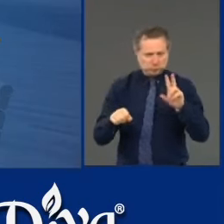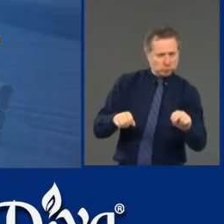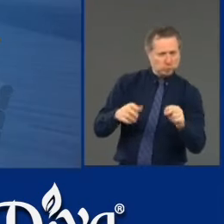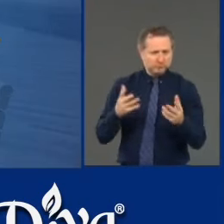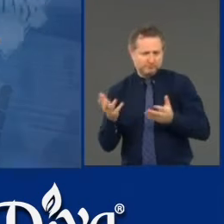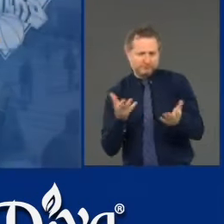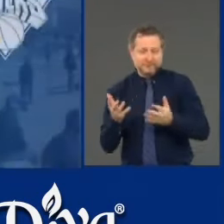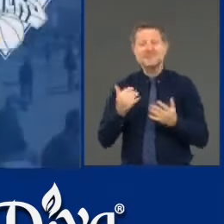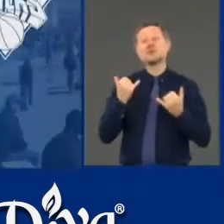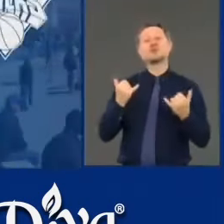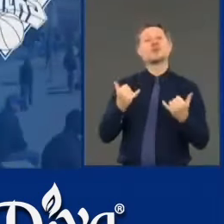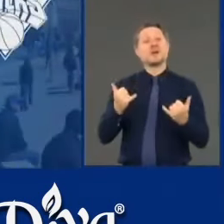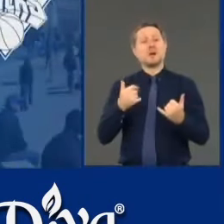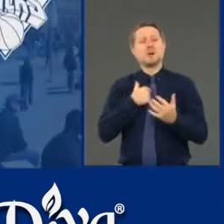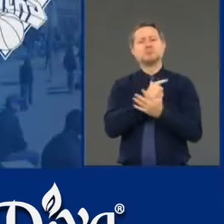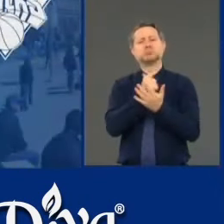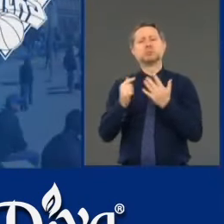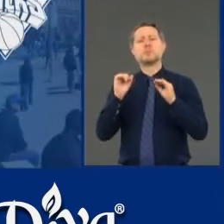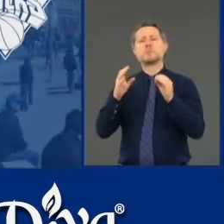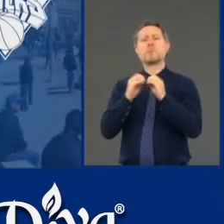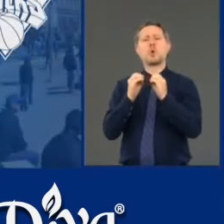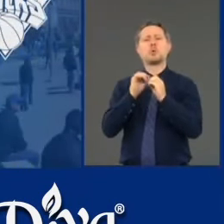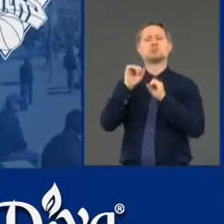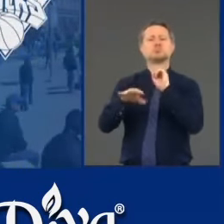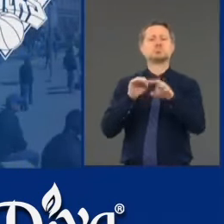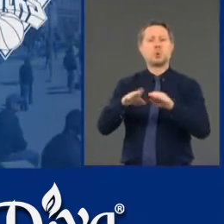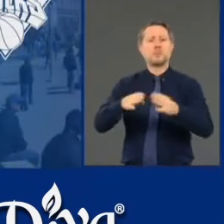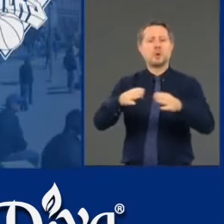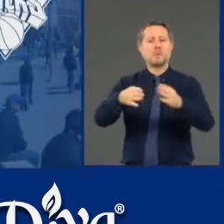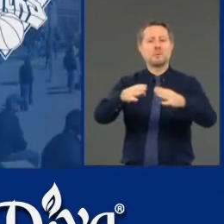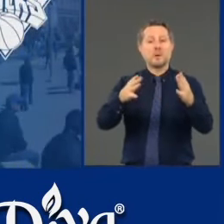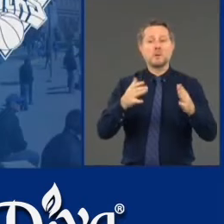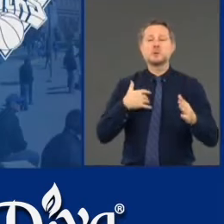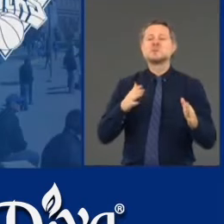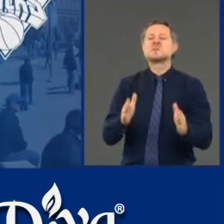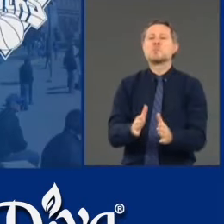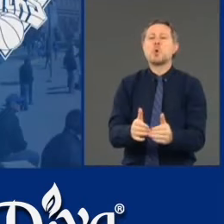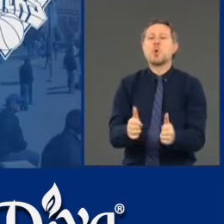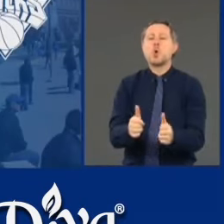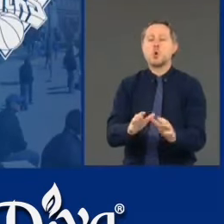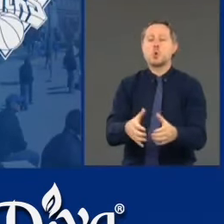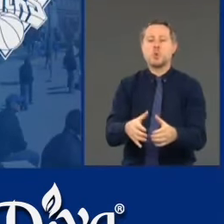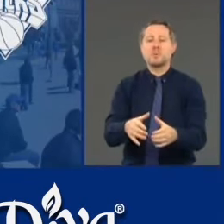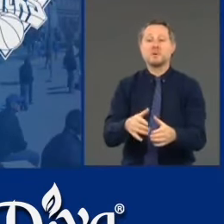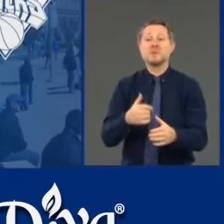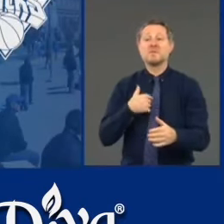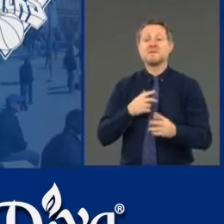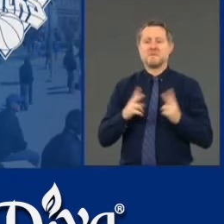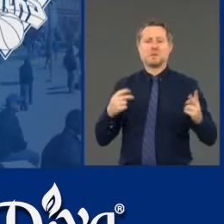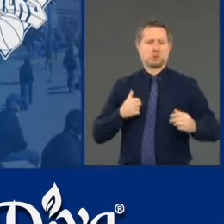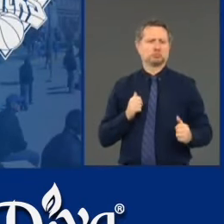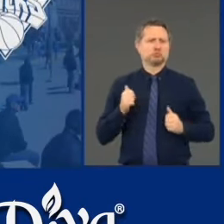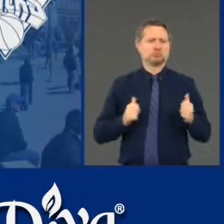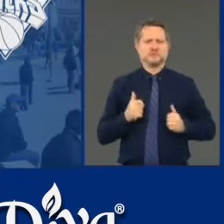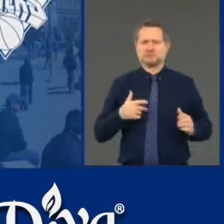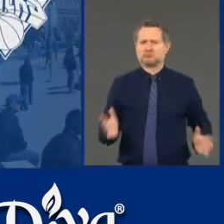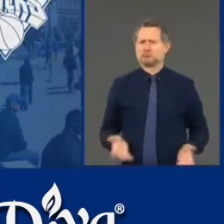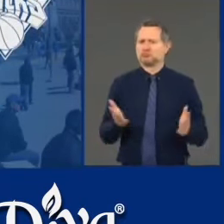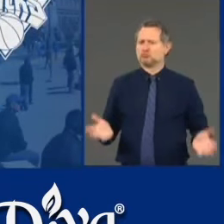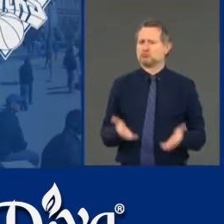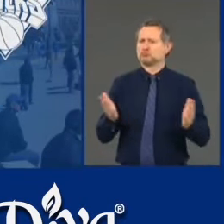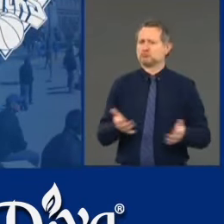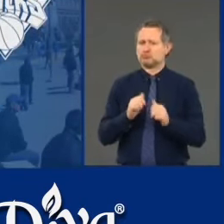reopening with fewer crowds. I'm very aggressive on encouraging sports teams